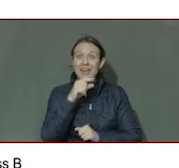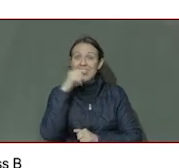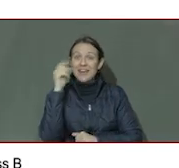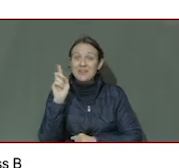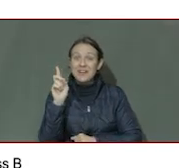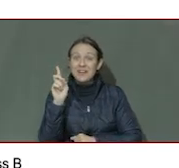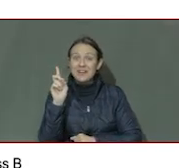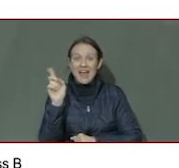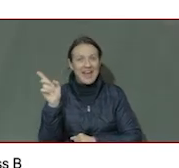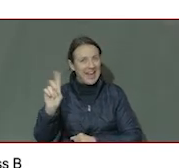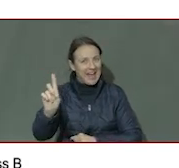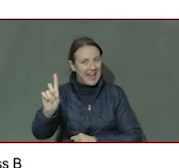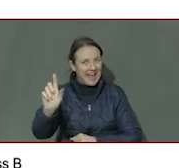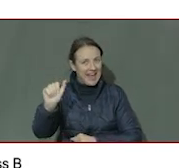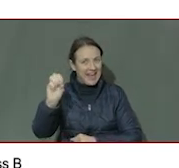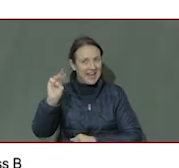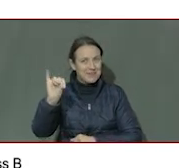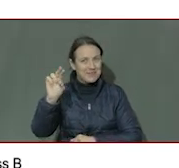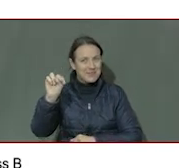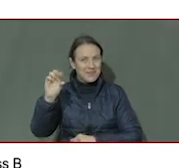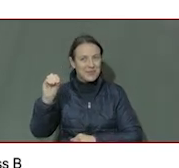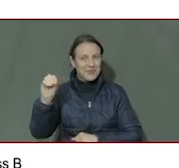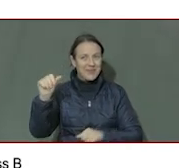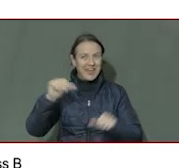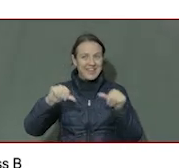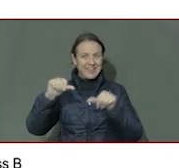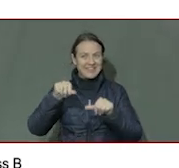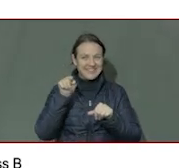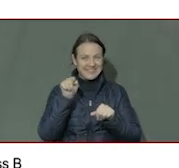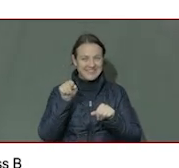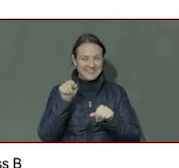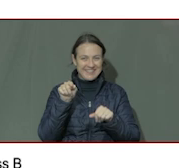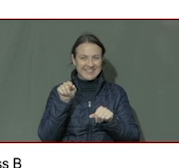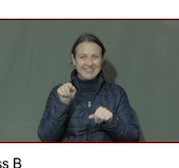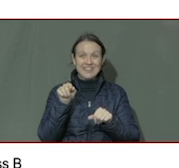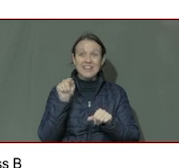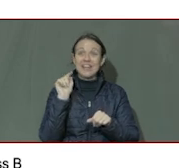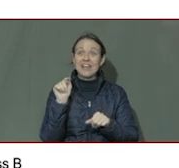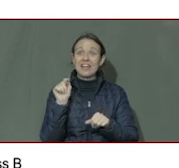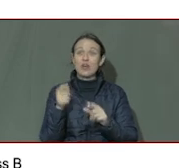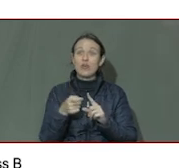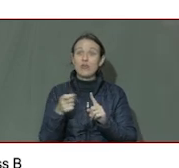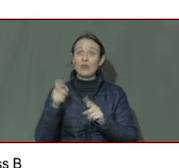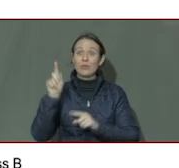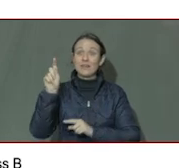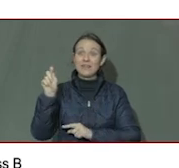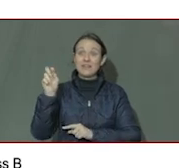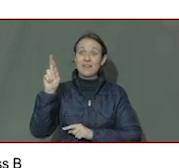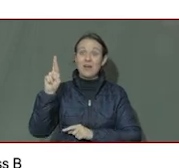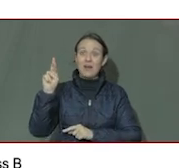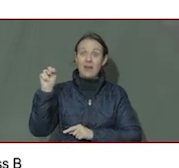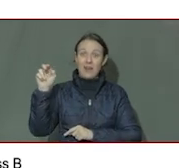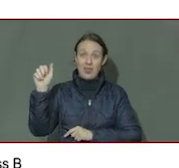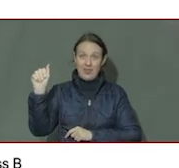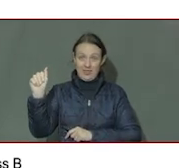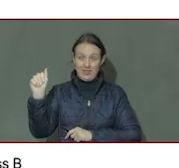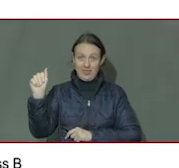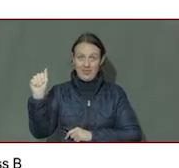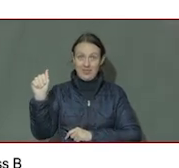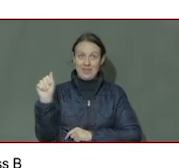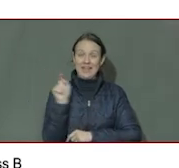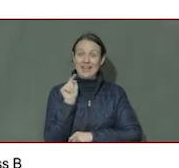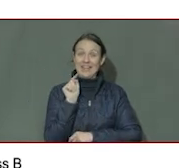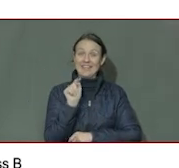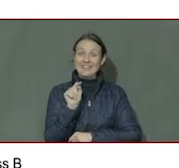It's amino acid. It's on top. It is carried by what? By tRNA. And then this